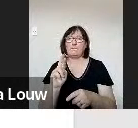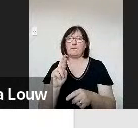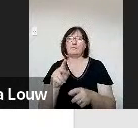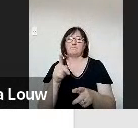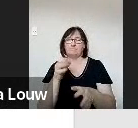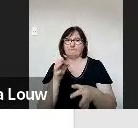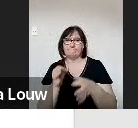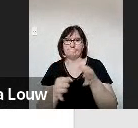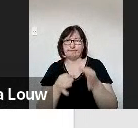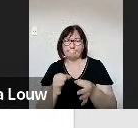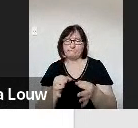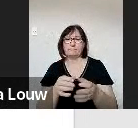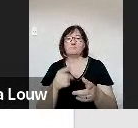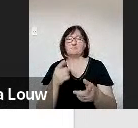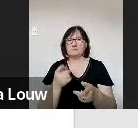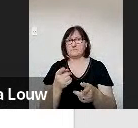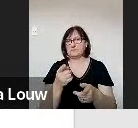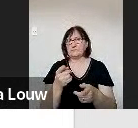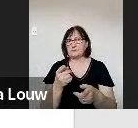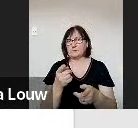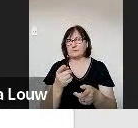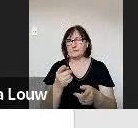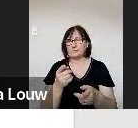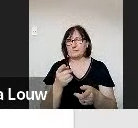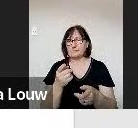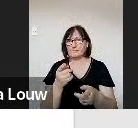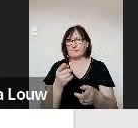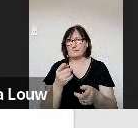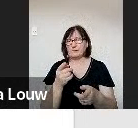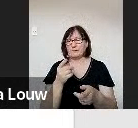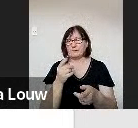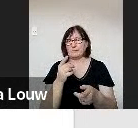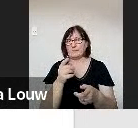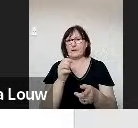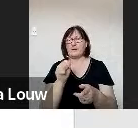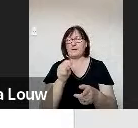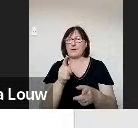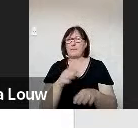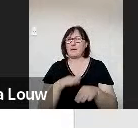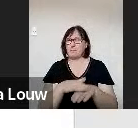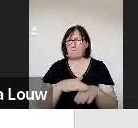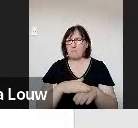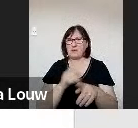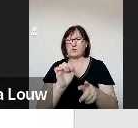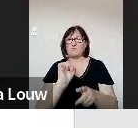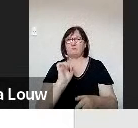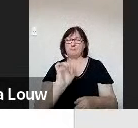be based on usages. It can be based on stage of processing.